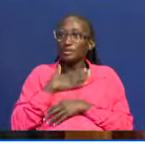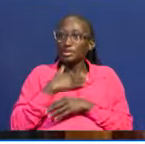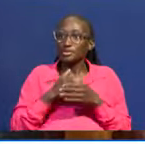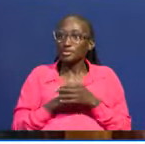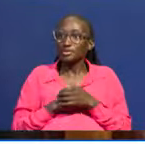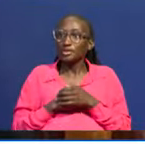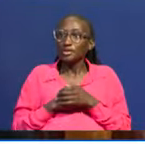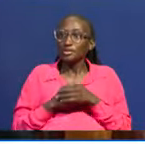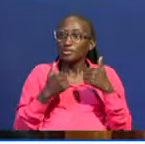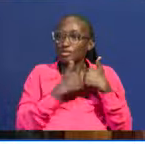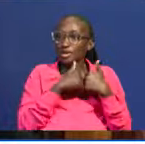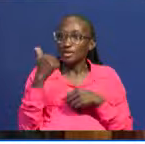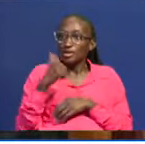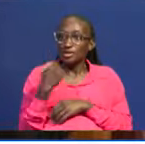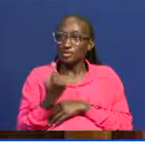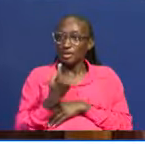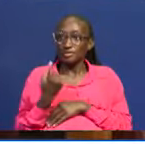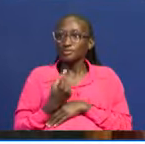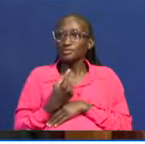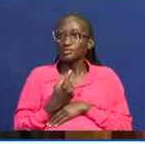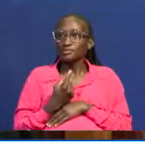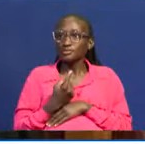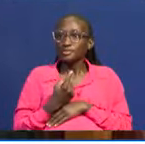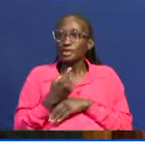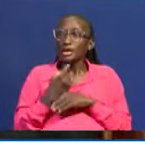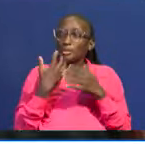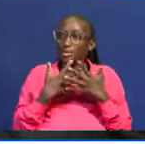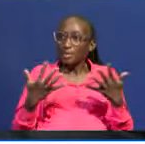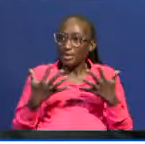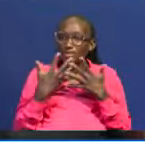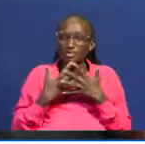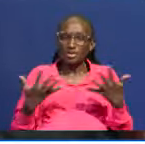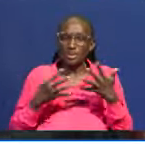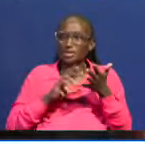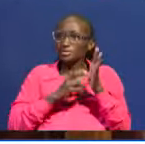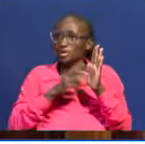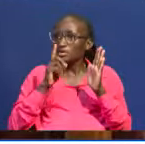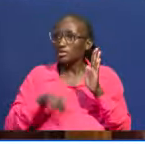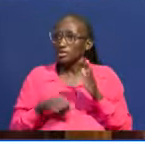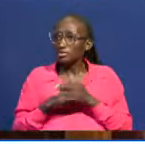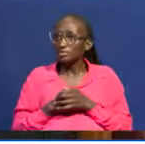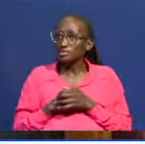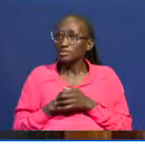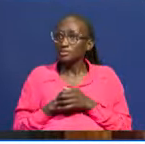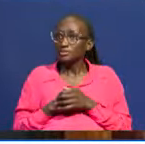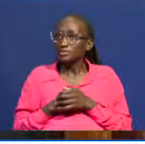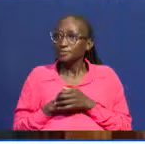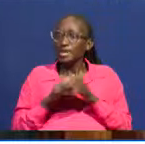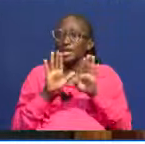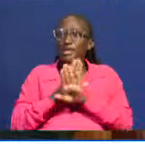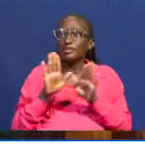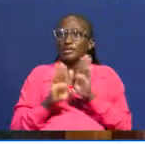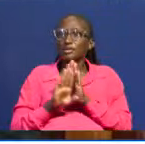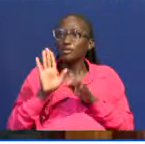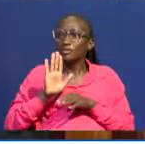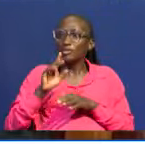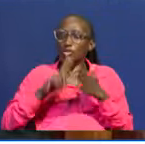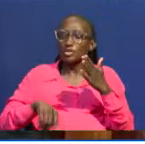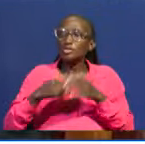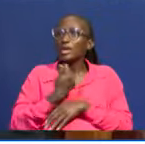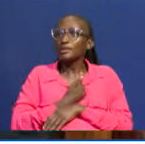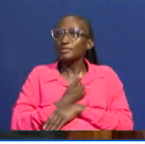to challenge anyone, an estate, what is an estate? An estate is the totality of your